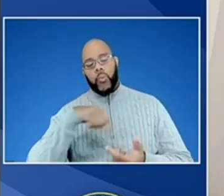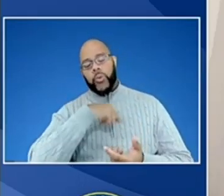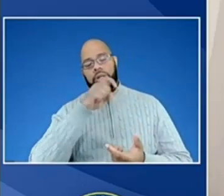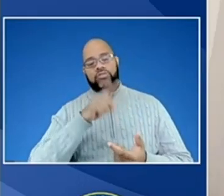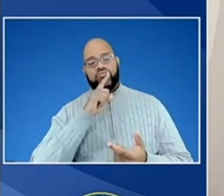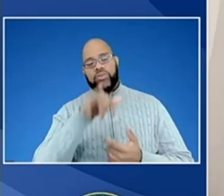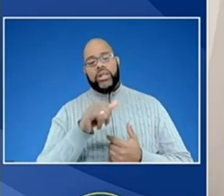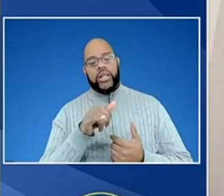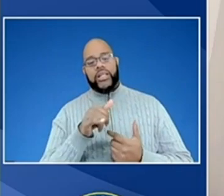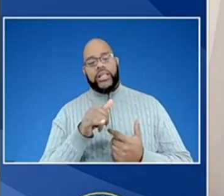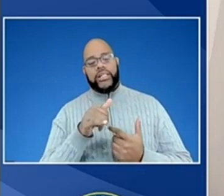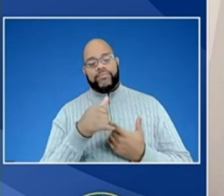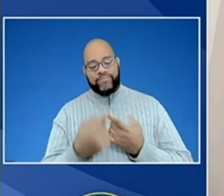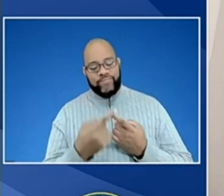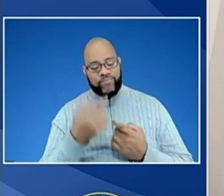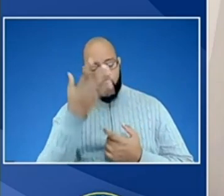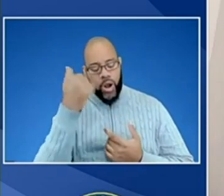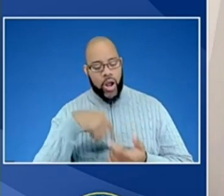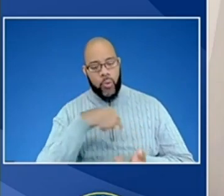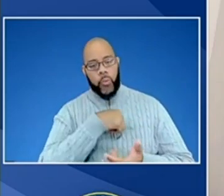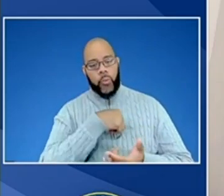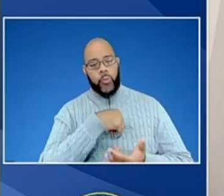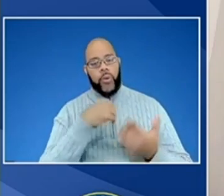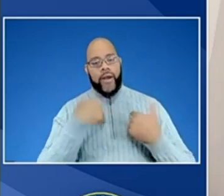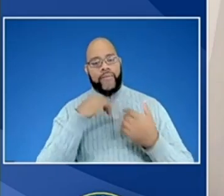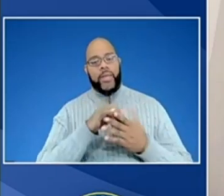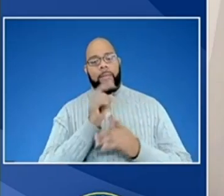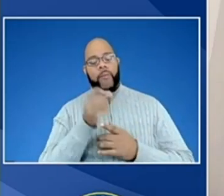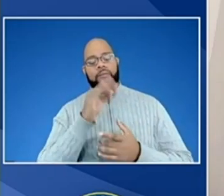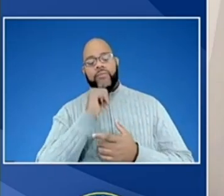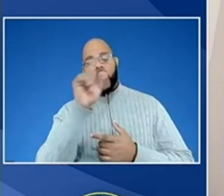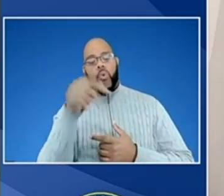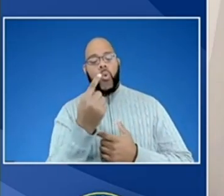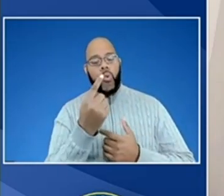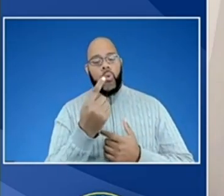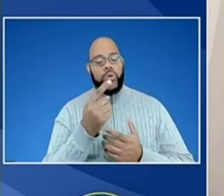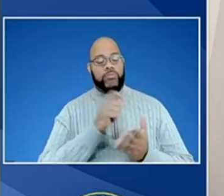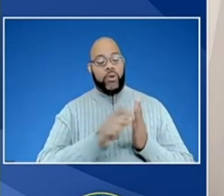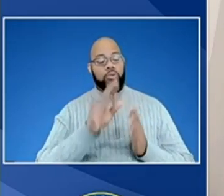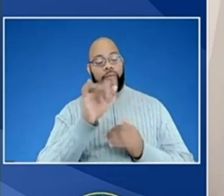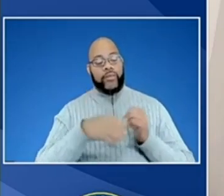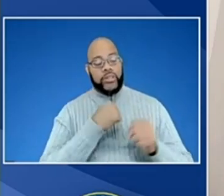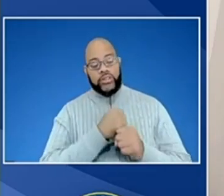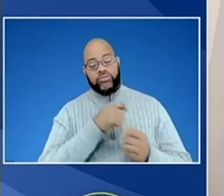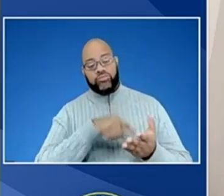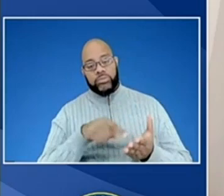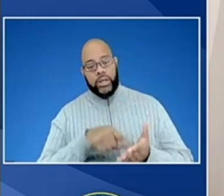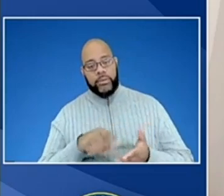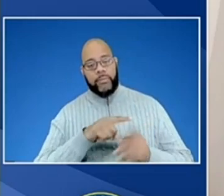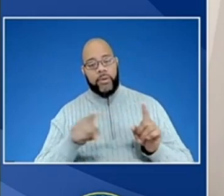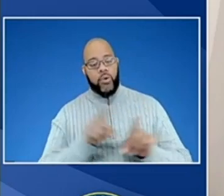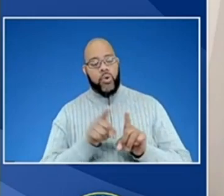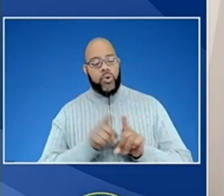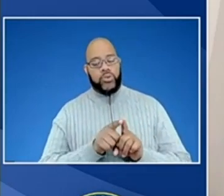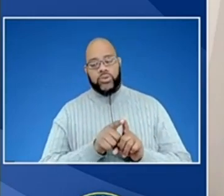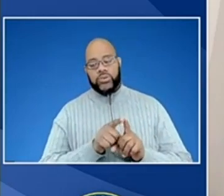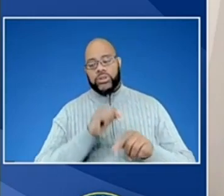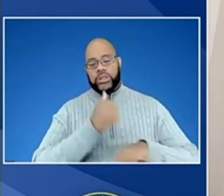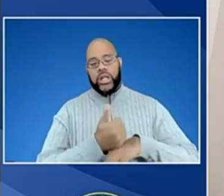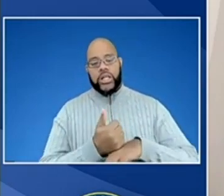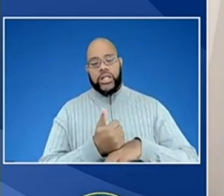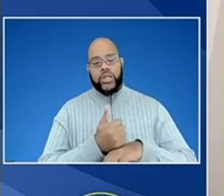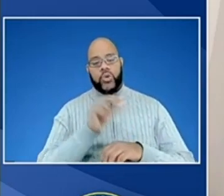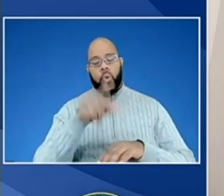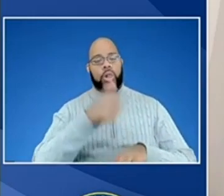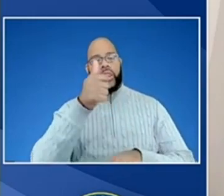really wrestle with why we would have this moment of not only marking 25 years as the repayment, but then putting the no